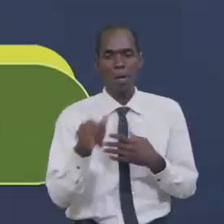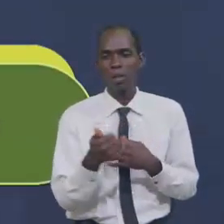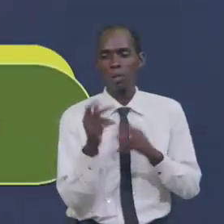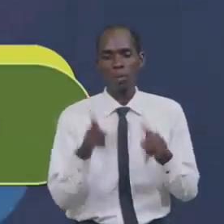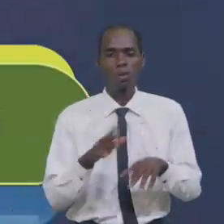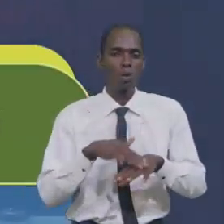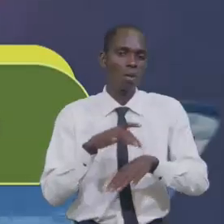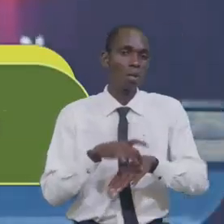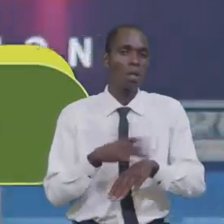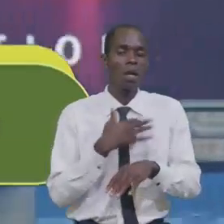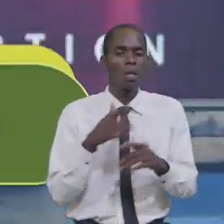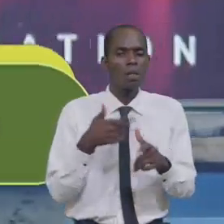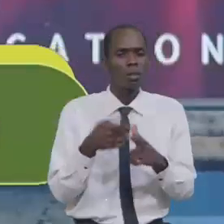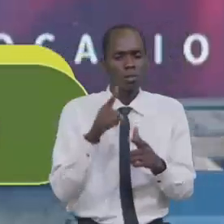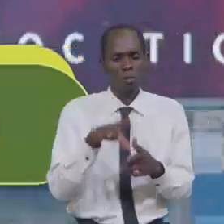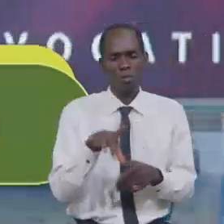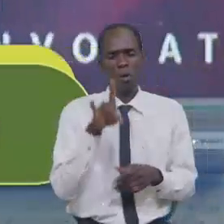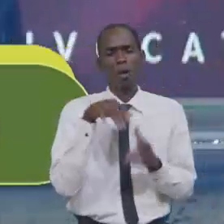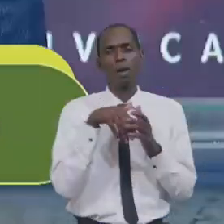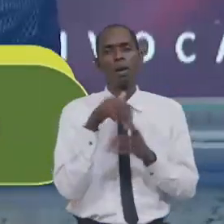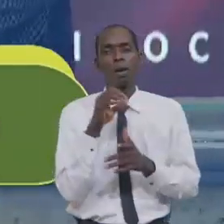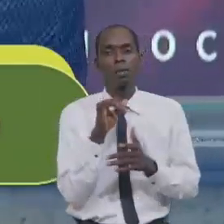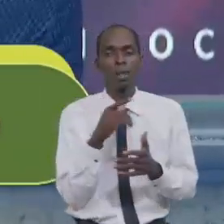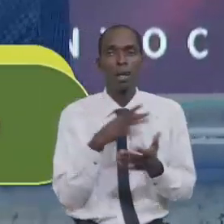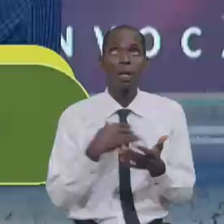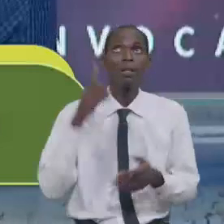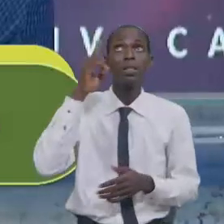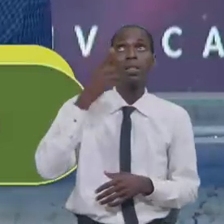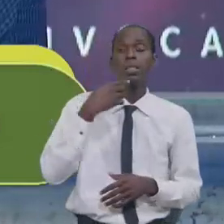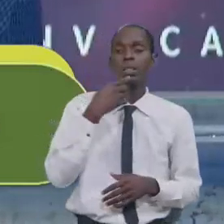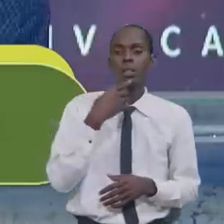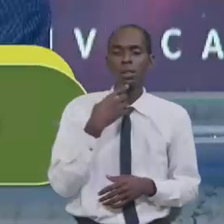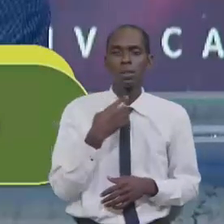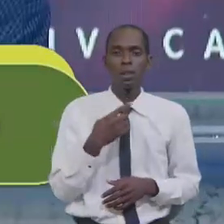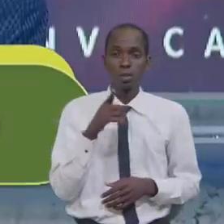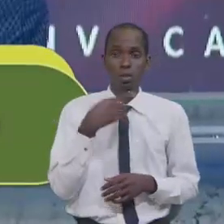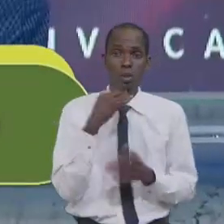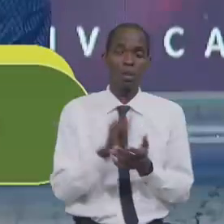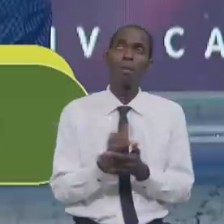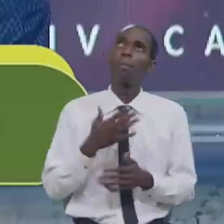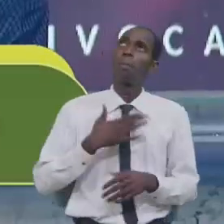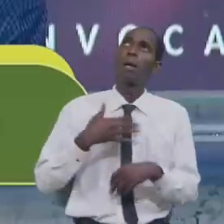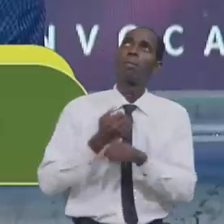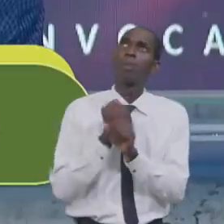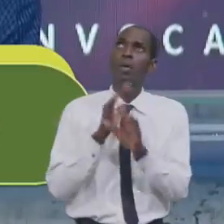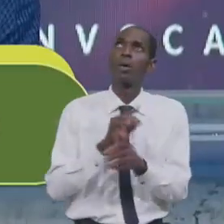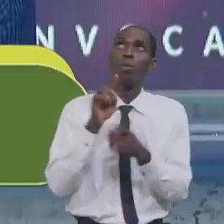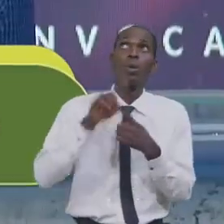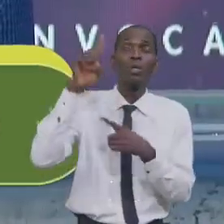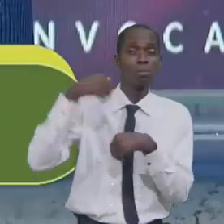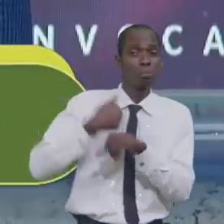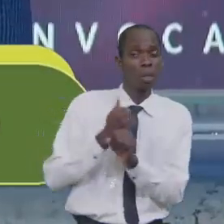you discover that. And then you said, my Maker, when he made me, when